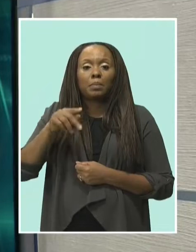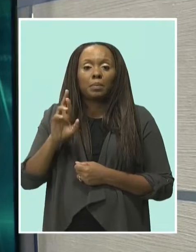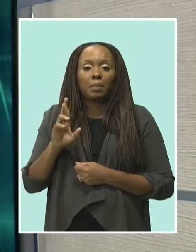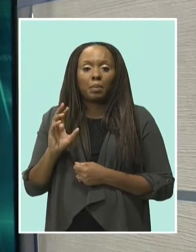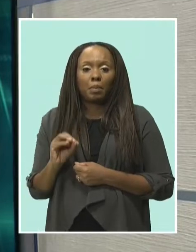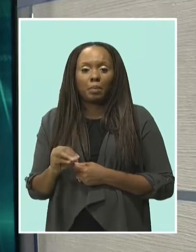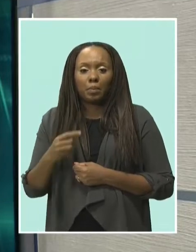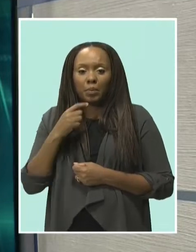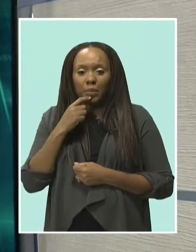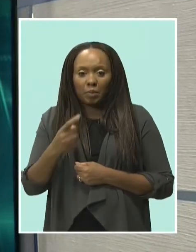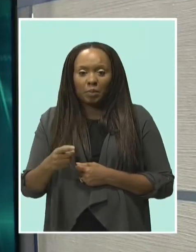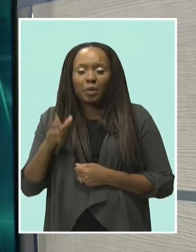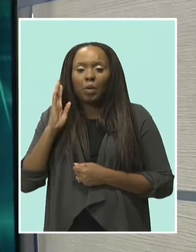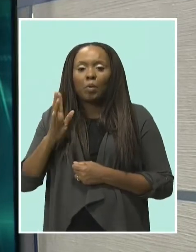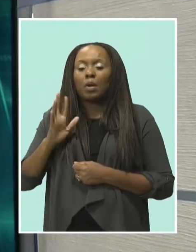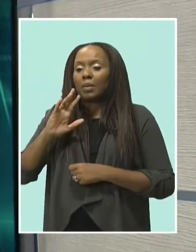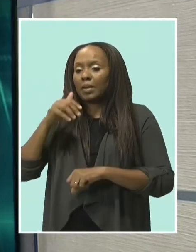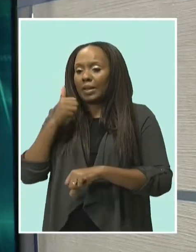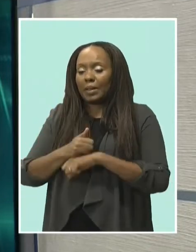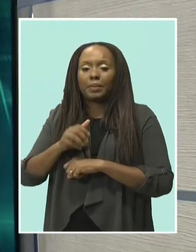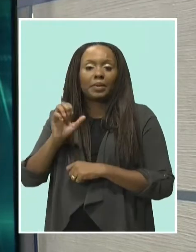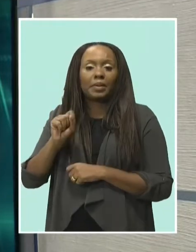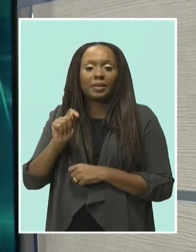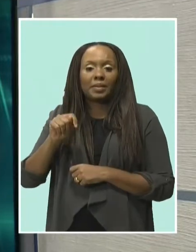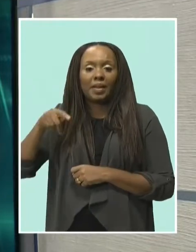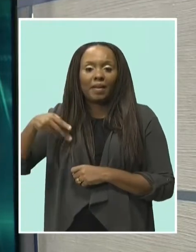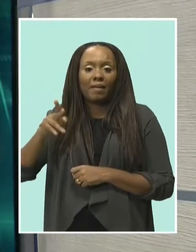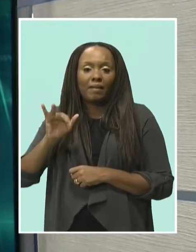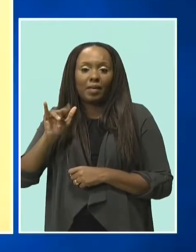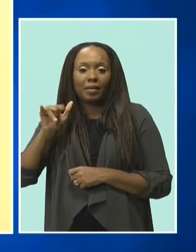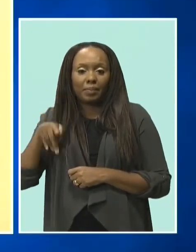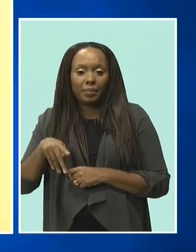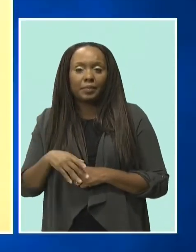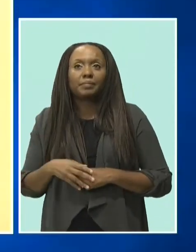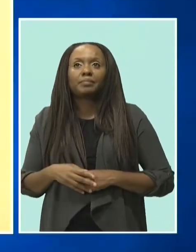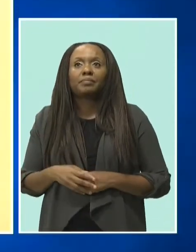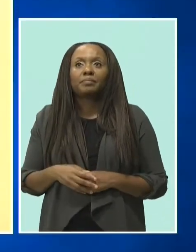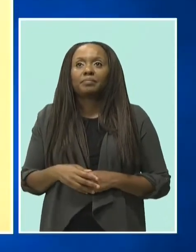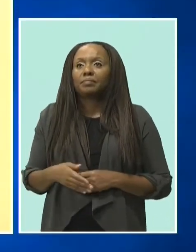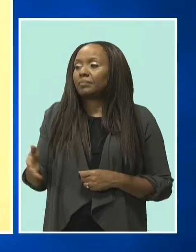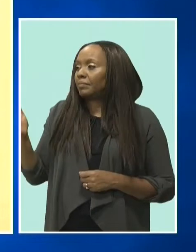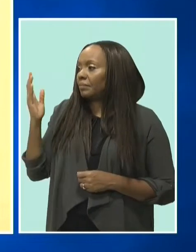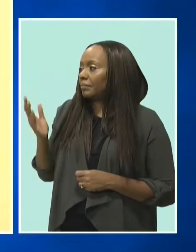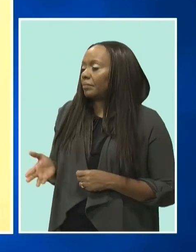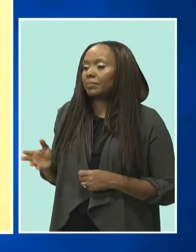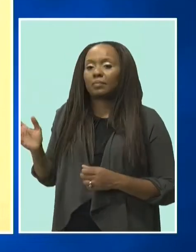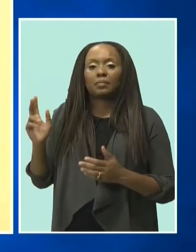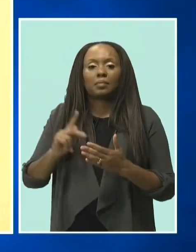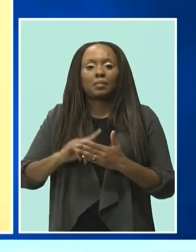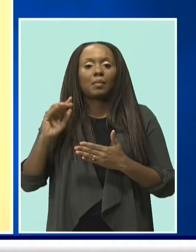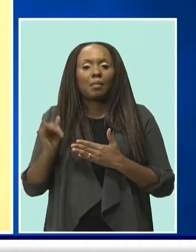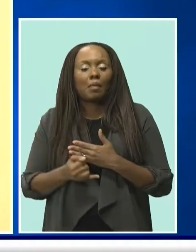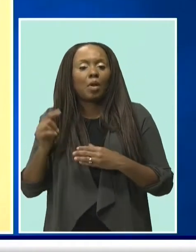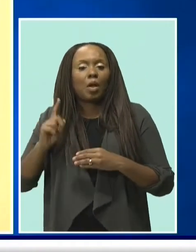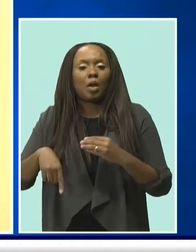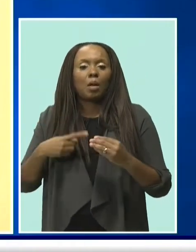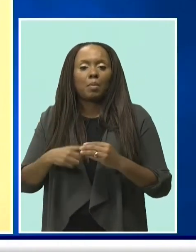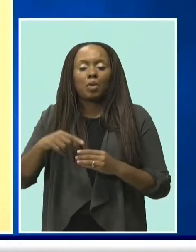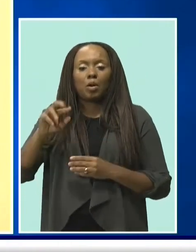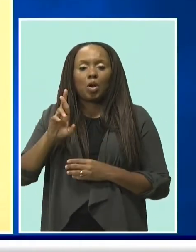Report the facility would be located in St. Philip. The project is really going to be a renewable